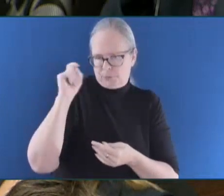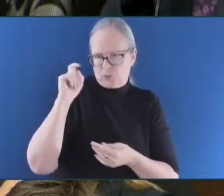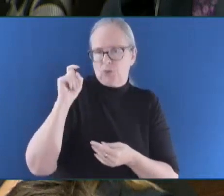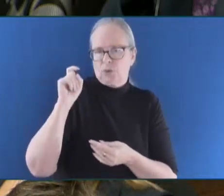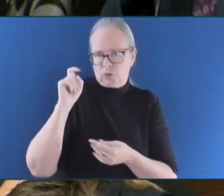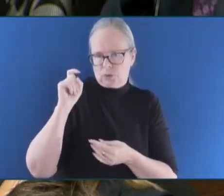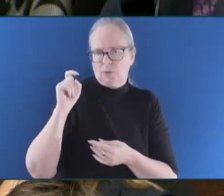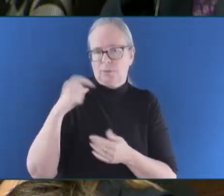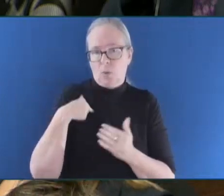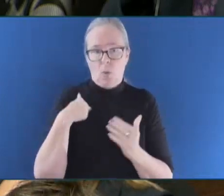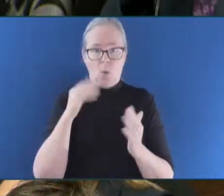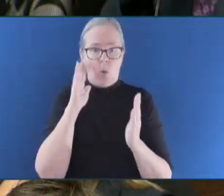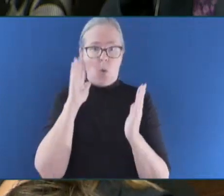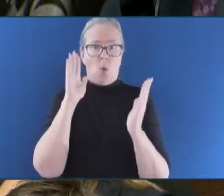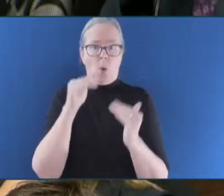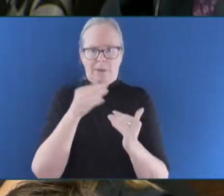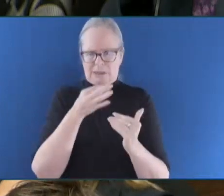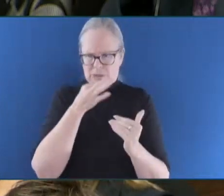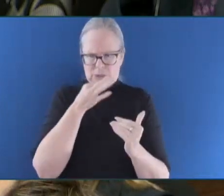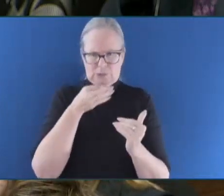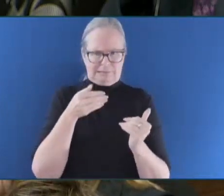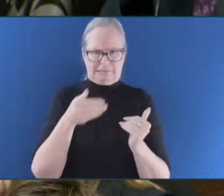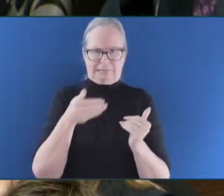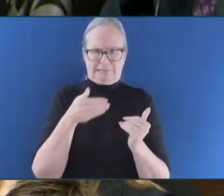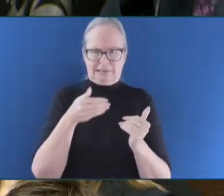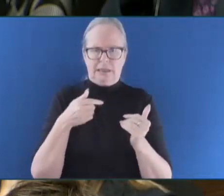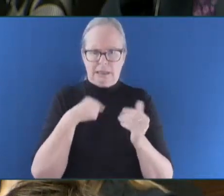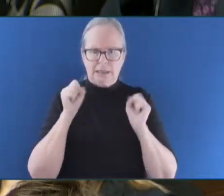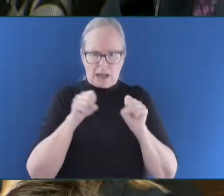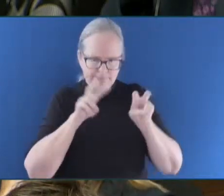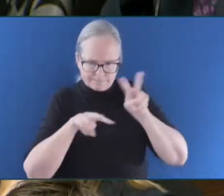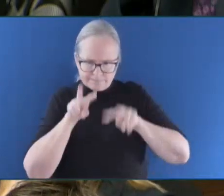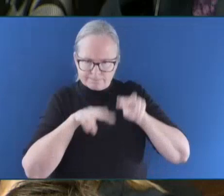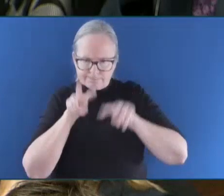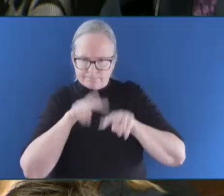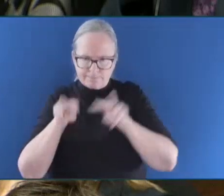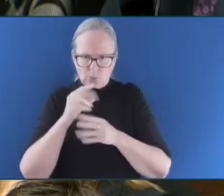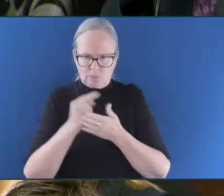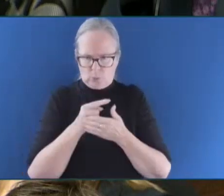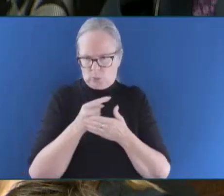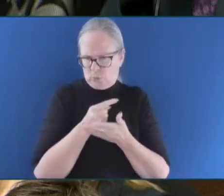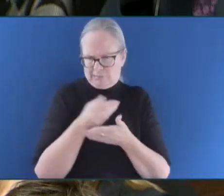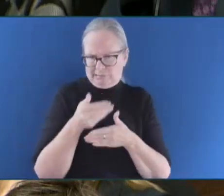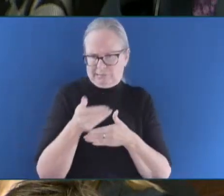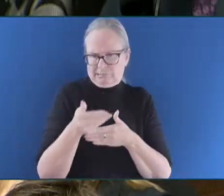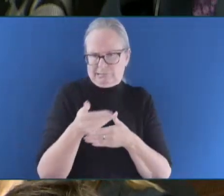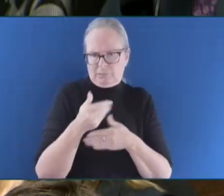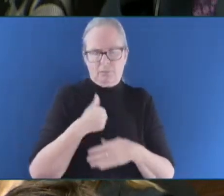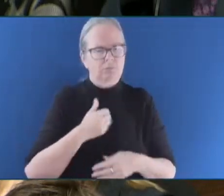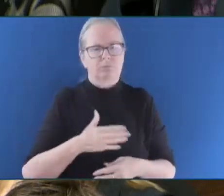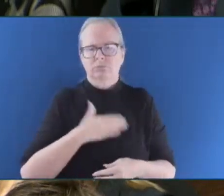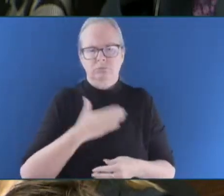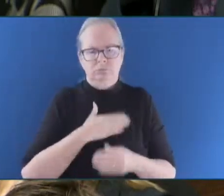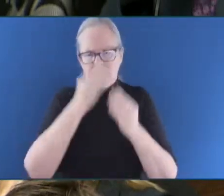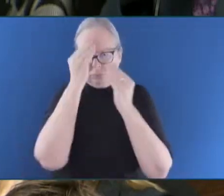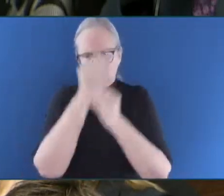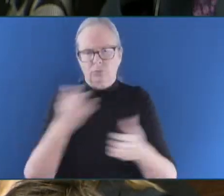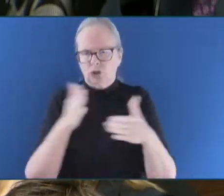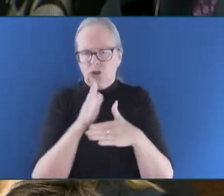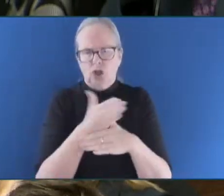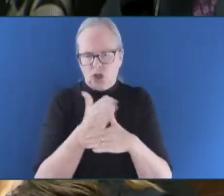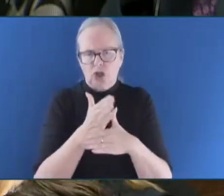my own review of the report in the next little while, and we'll be happy to share it with the public as soon as I've had a chance to take a look